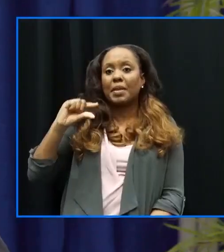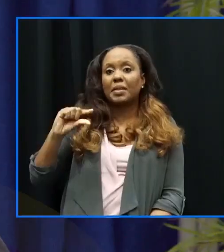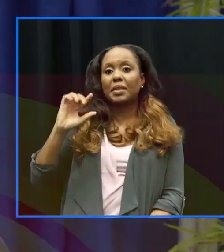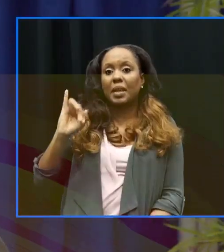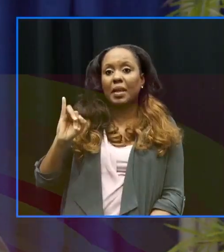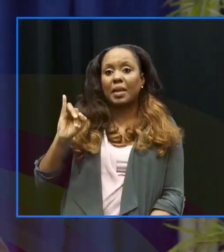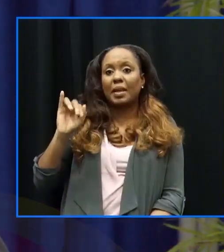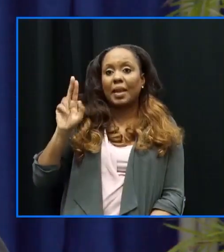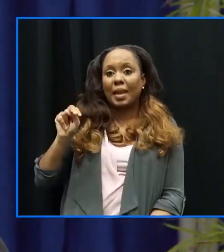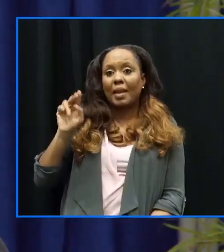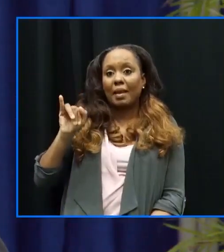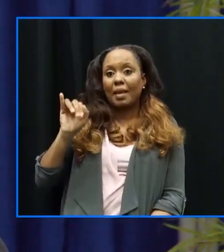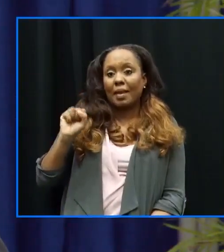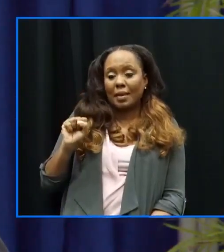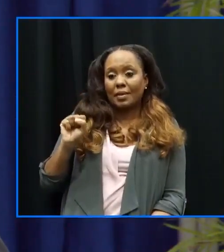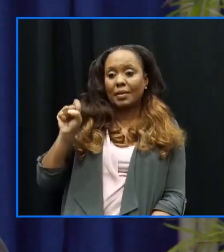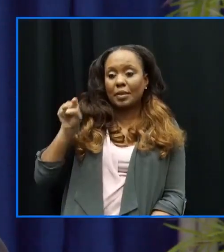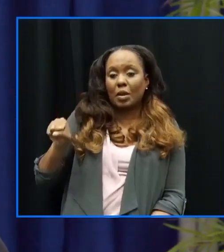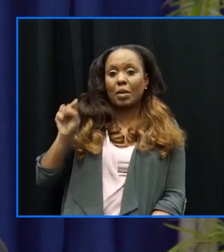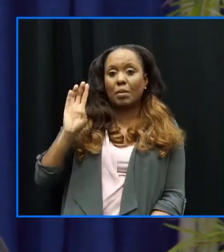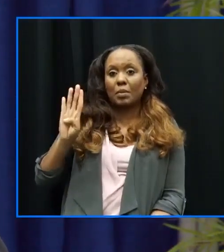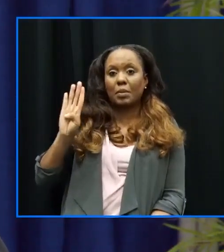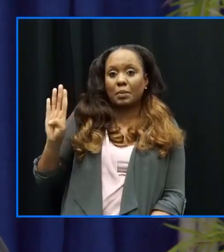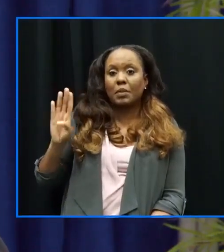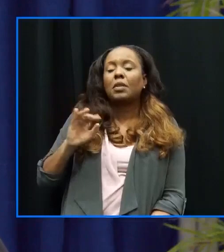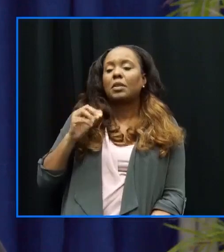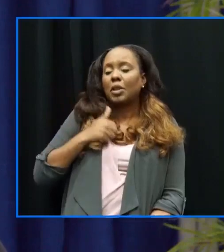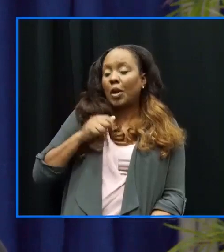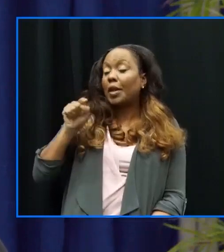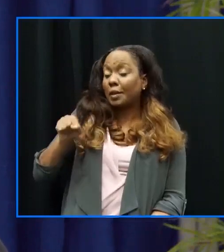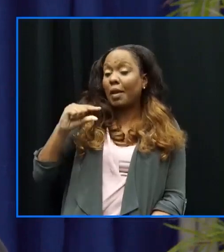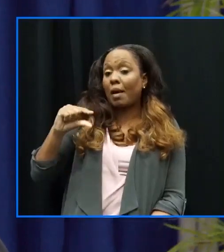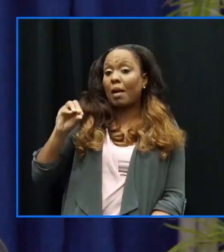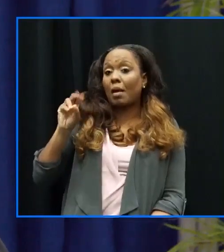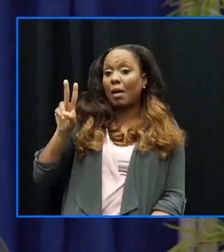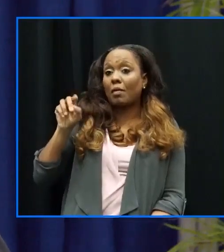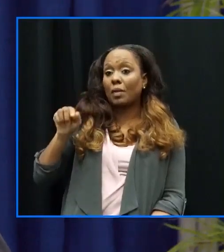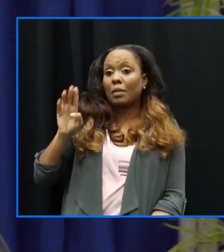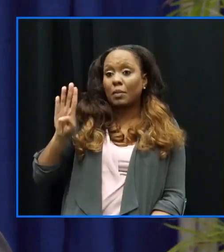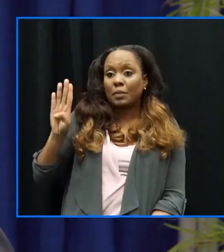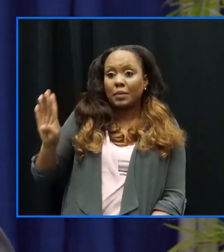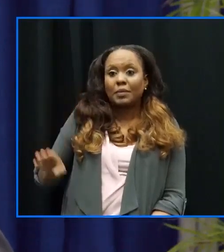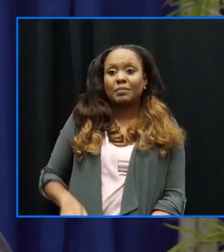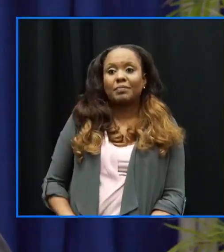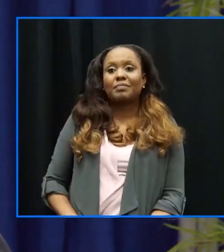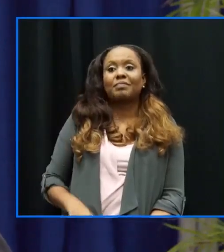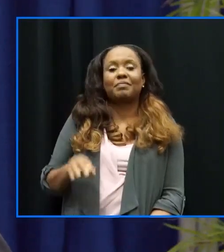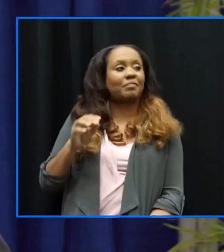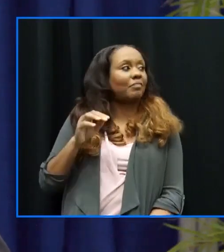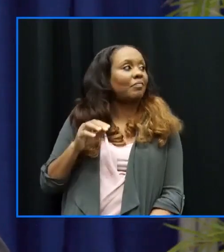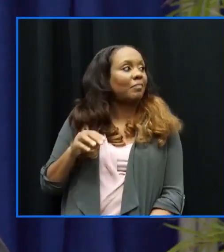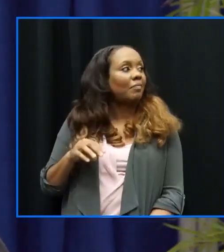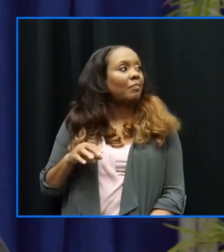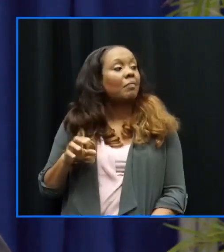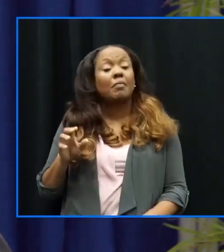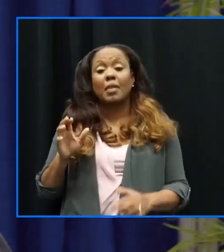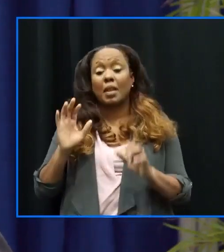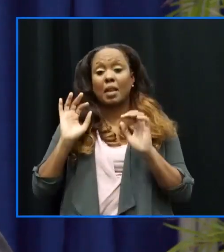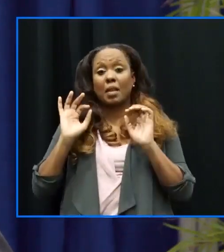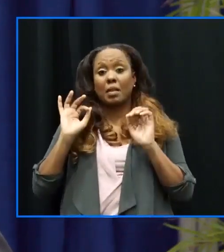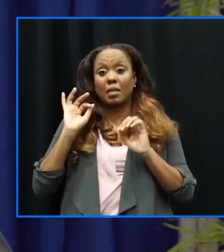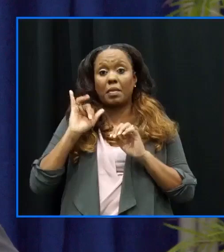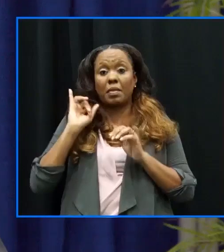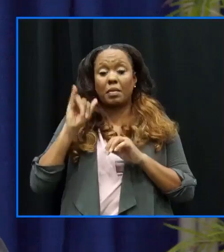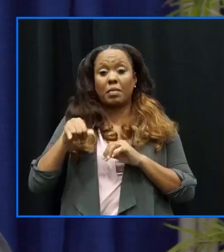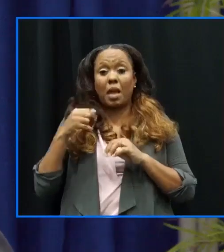Meanwhile, Minister of Labour and Social Security Colin Jordan assured Barbadians that they will have the opportunity to be fully engaged on the